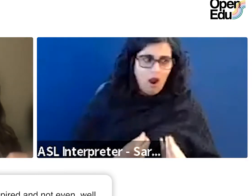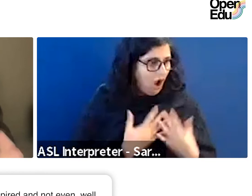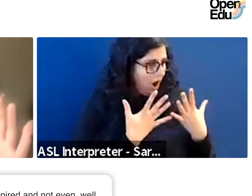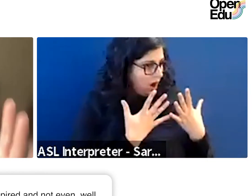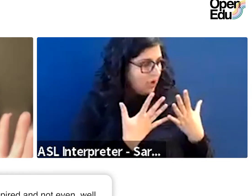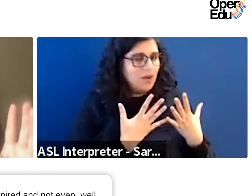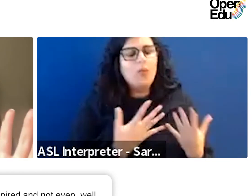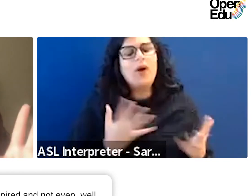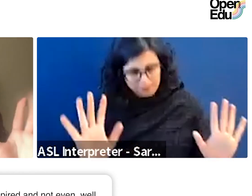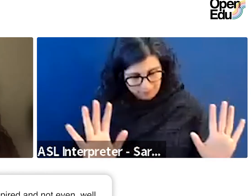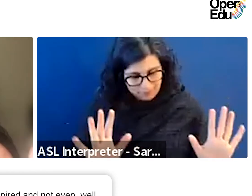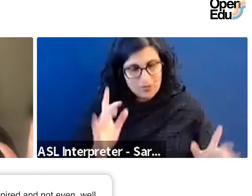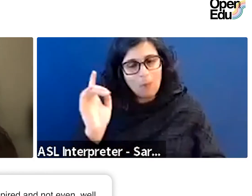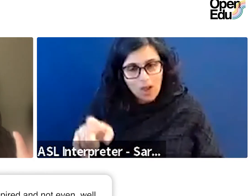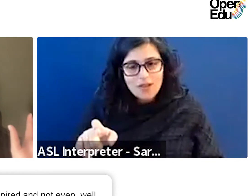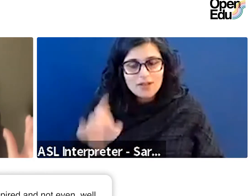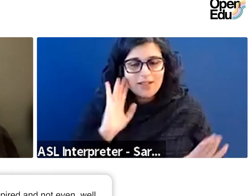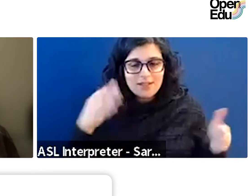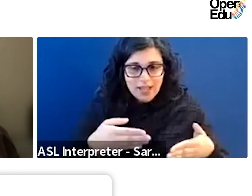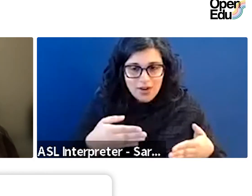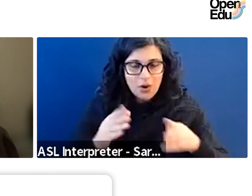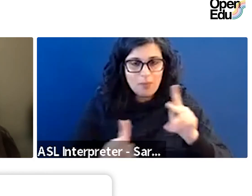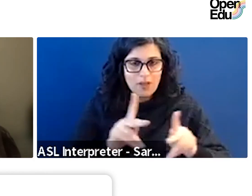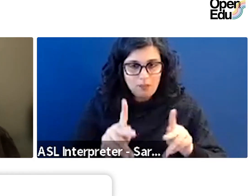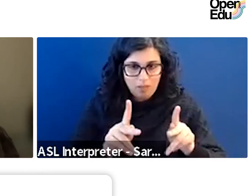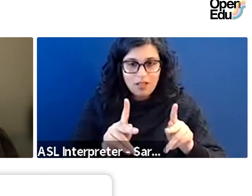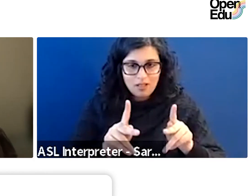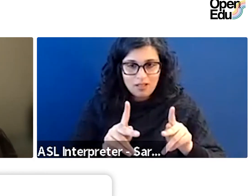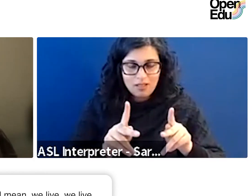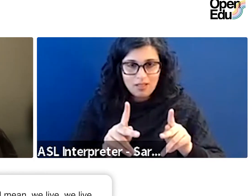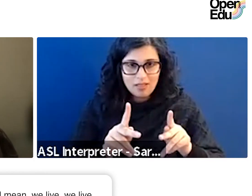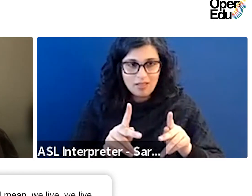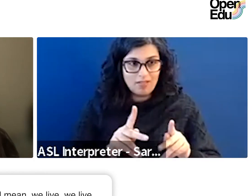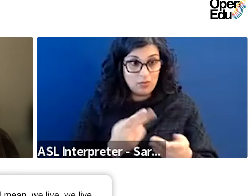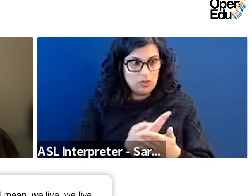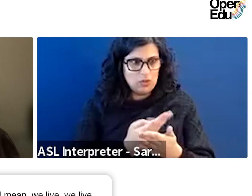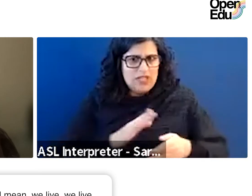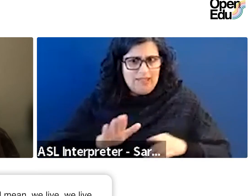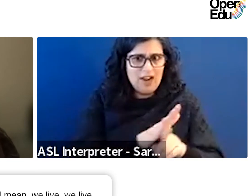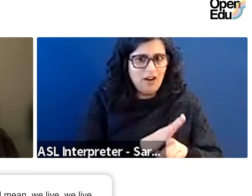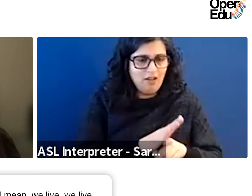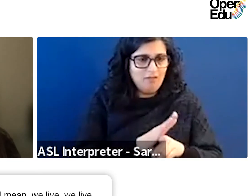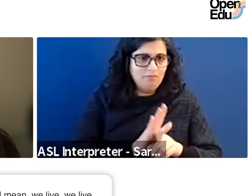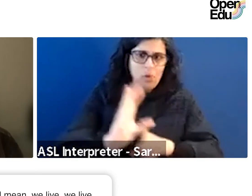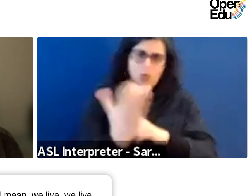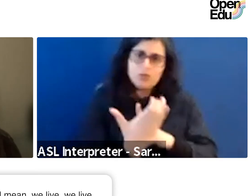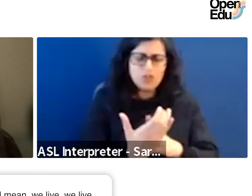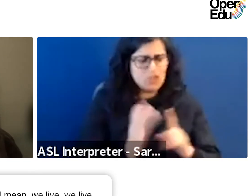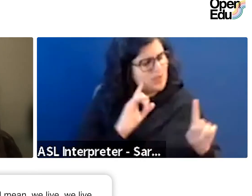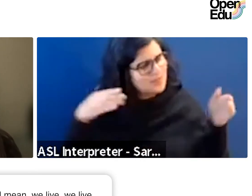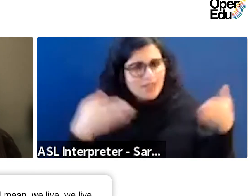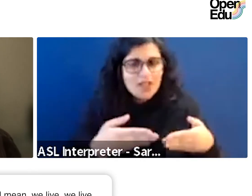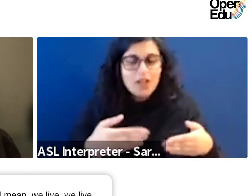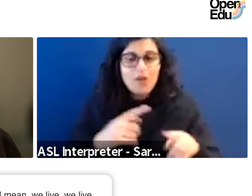even, well, you must center people at the table and give them a voice, but I mean, we live, we